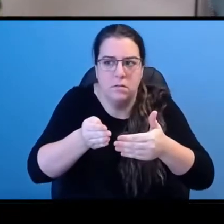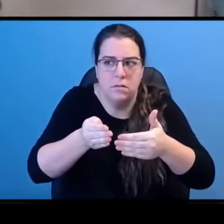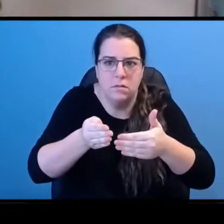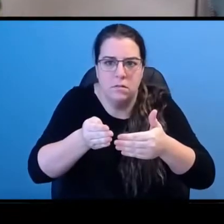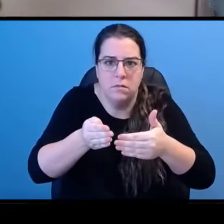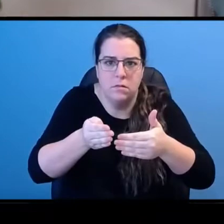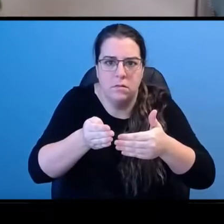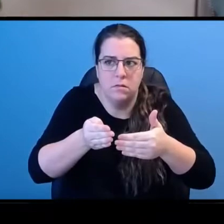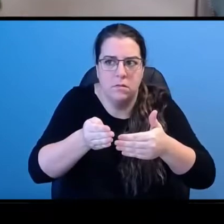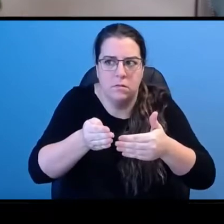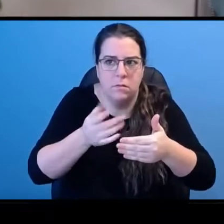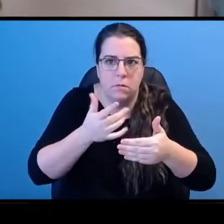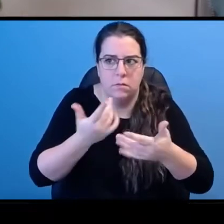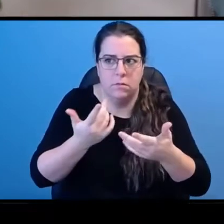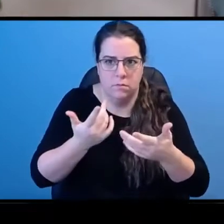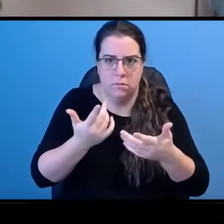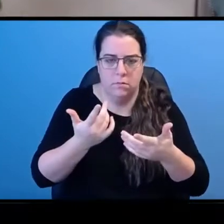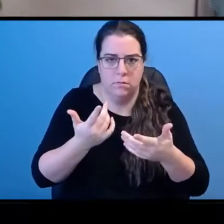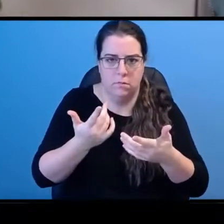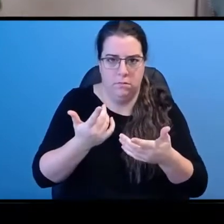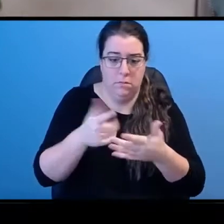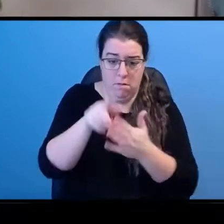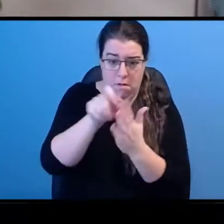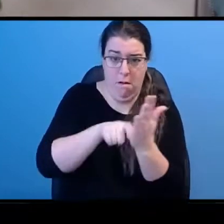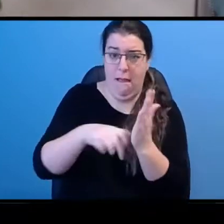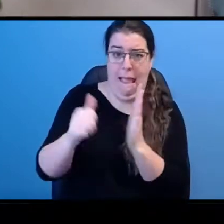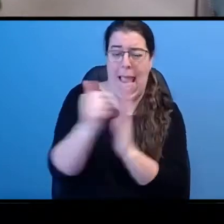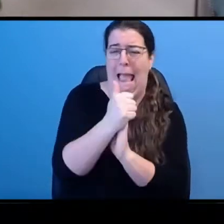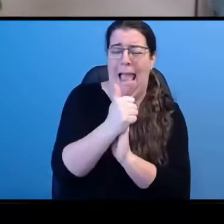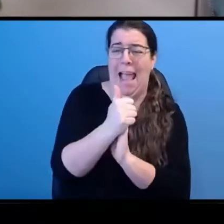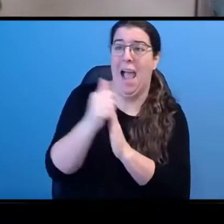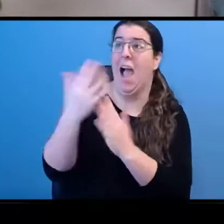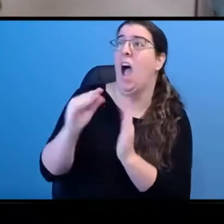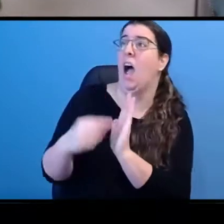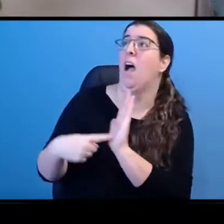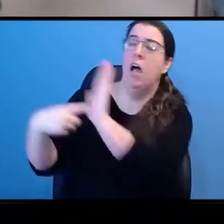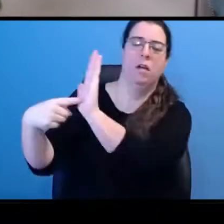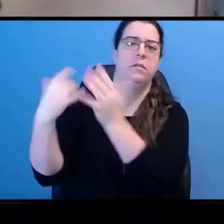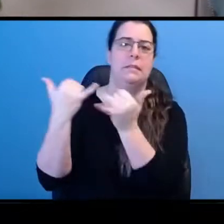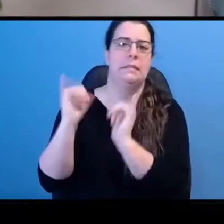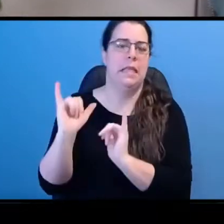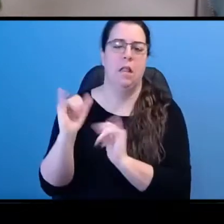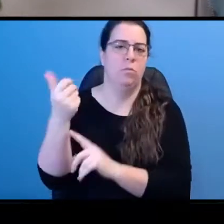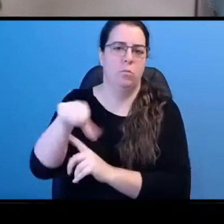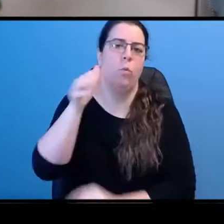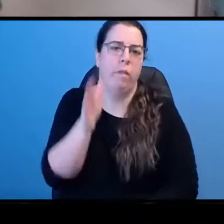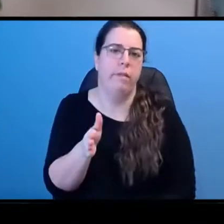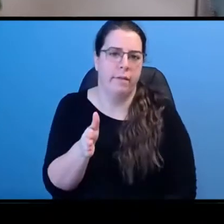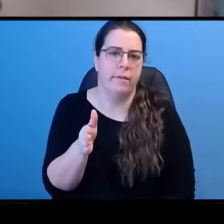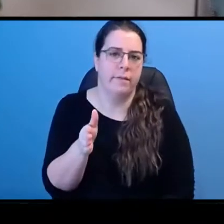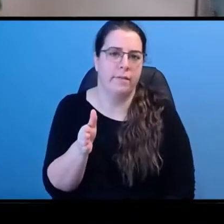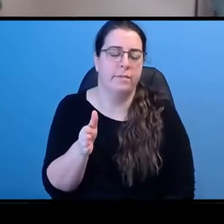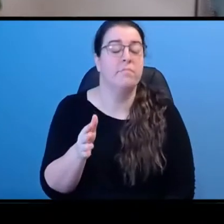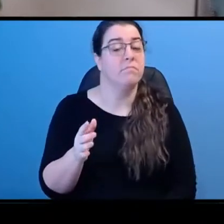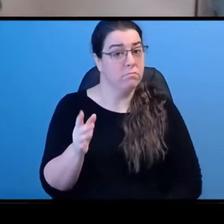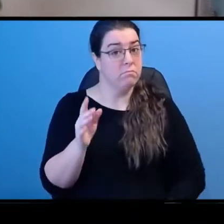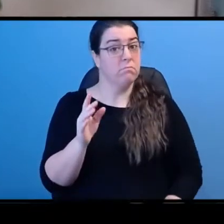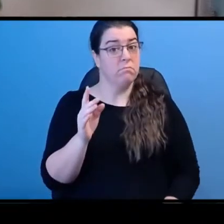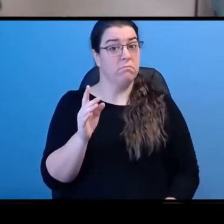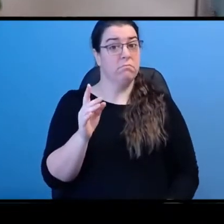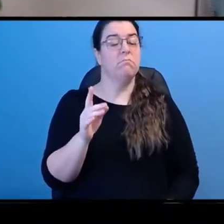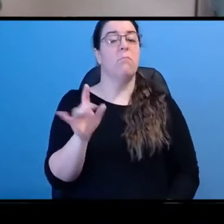the other thing that's really important in terms of criteria is that a lot of grants are assessed by a group of